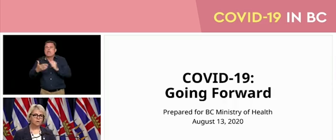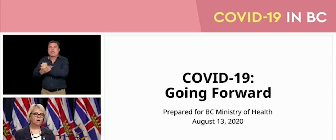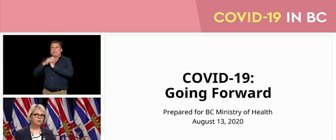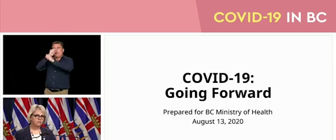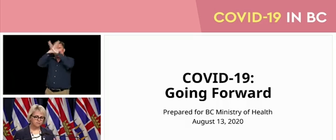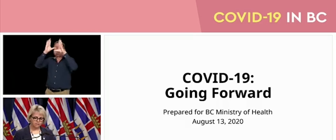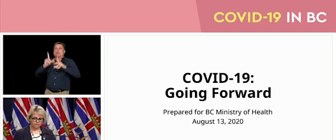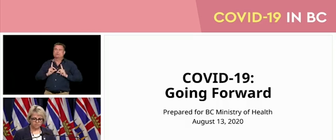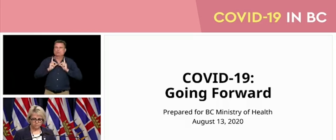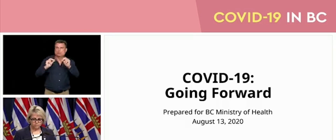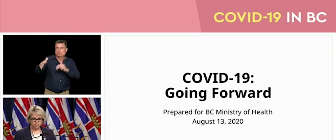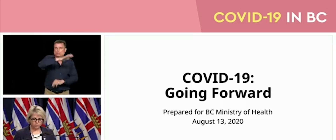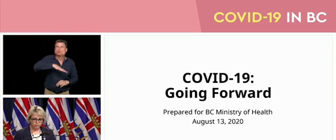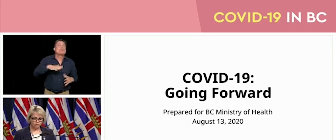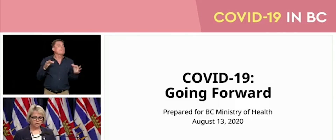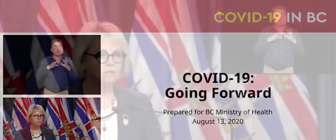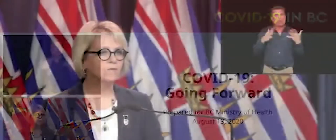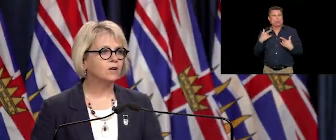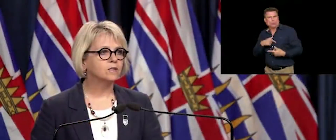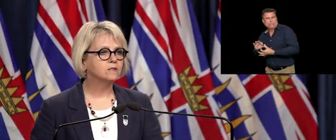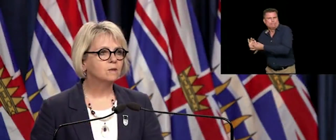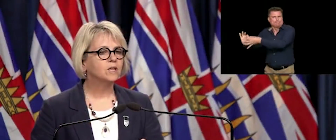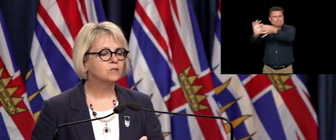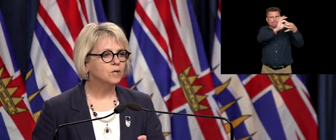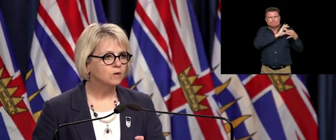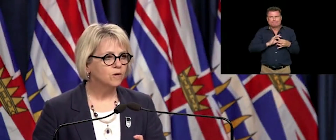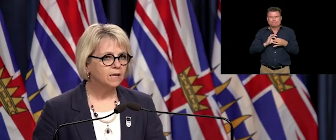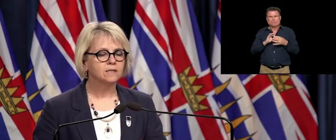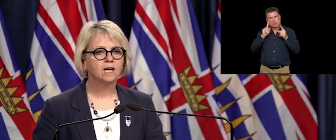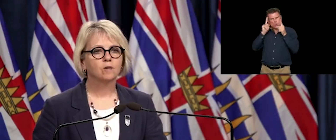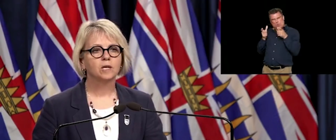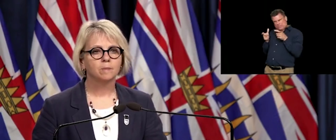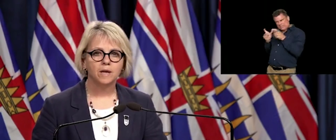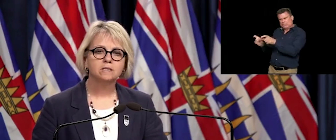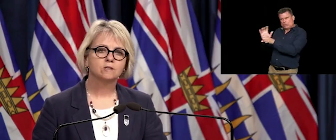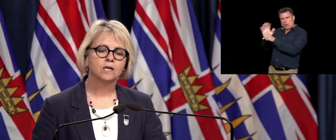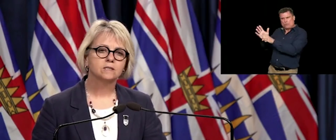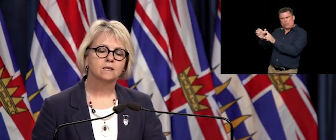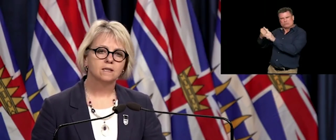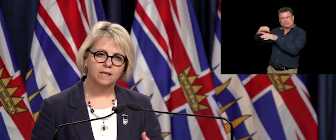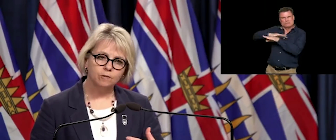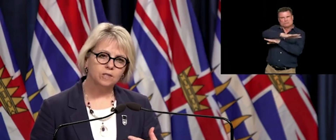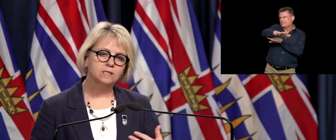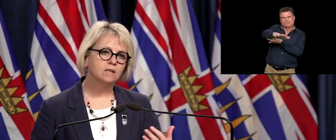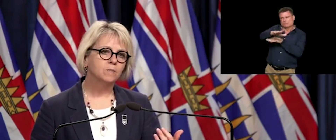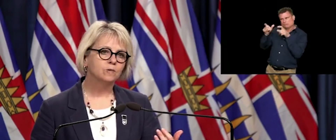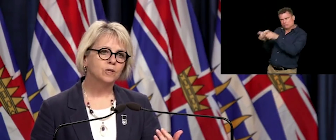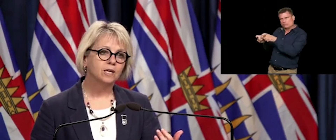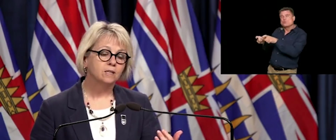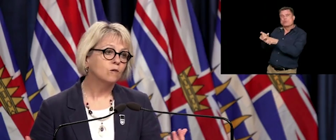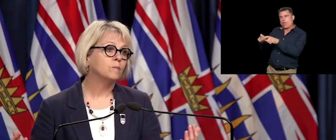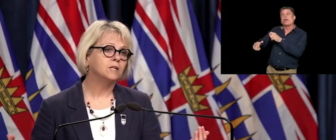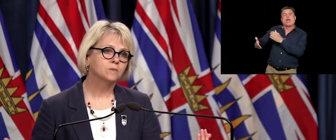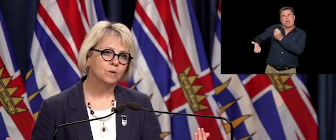our job, all of us, to slow the spread of this virus, because we know that is how we can best address the inequities that have